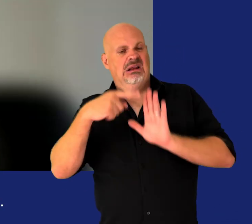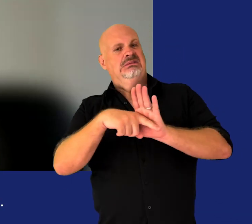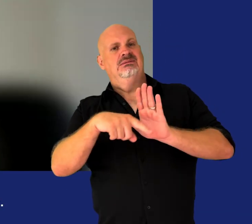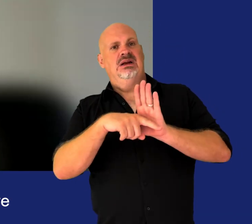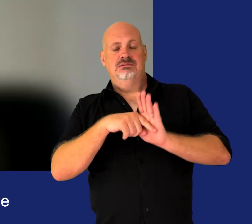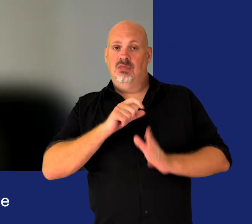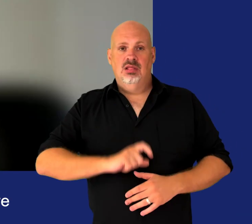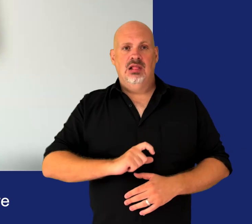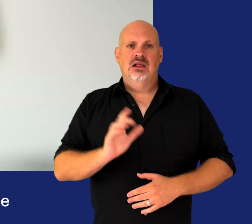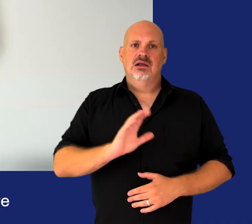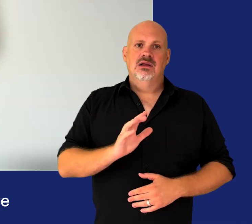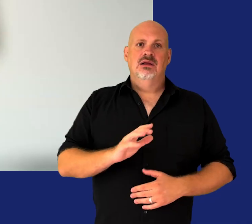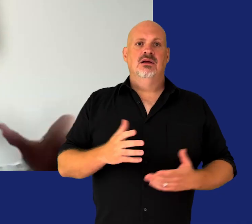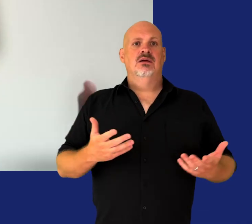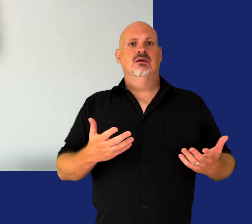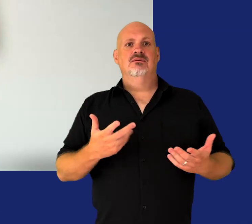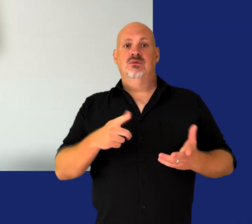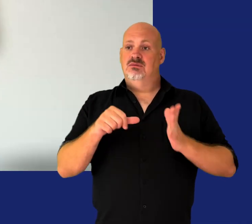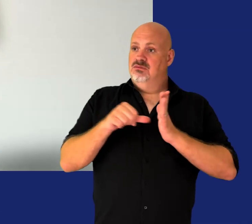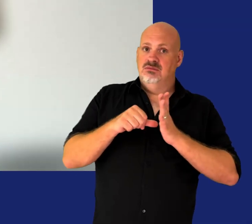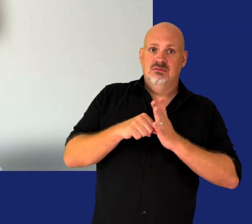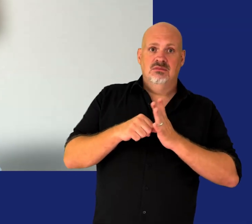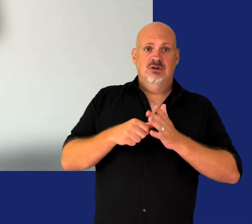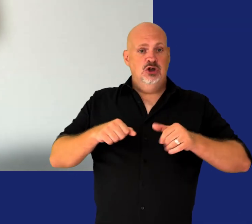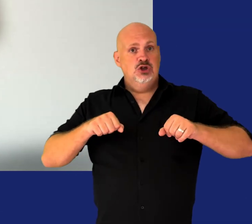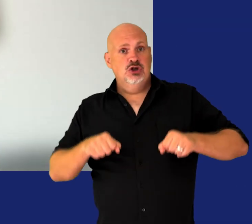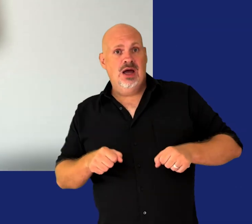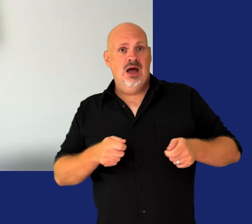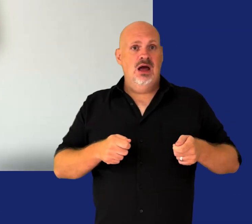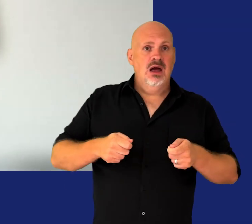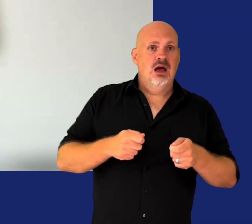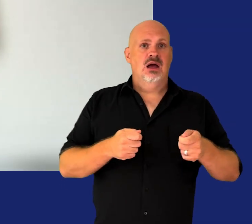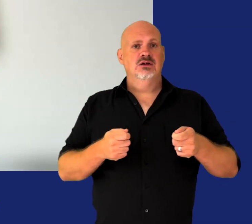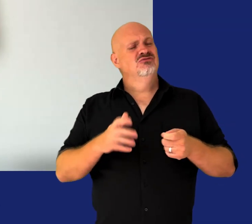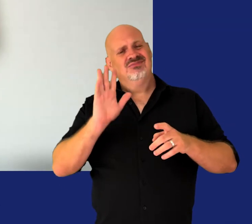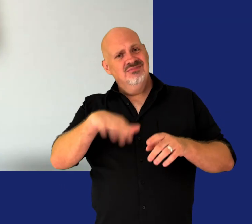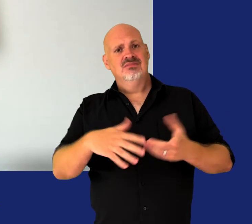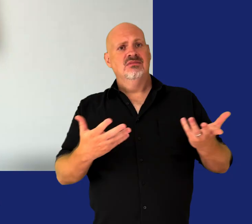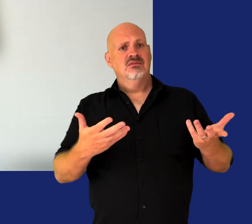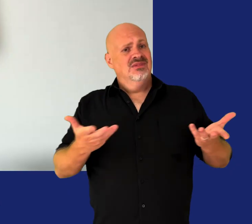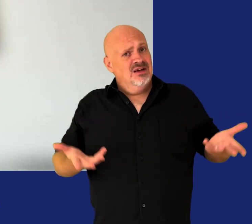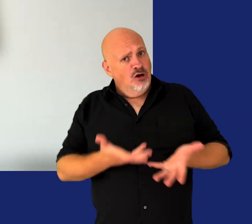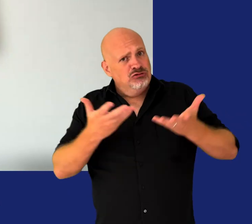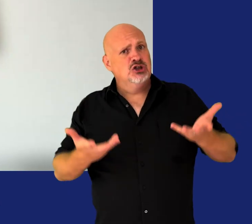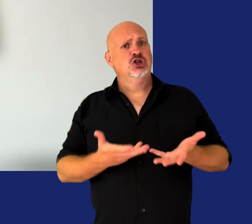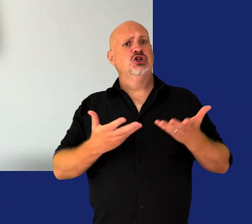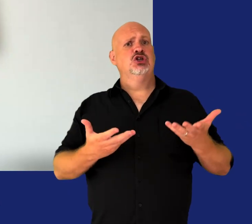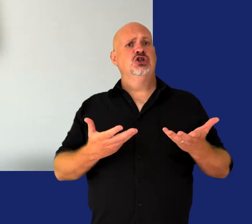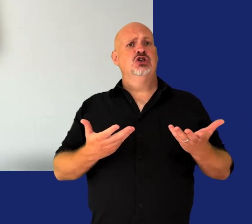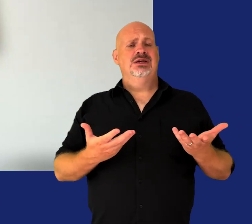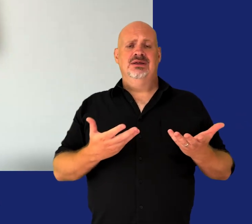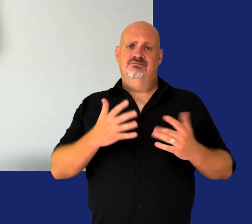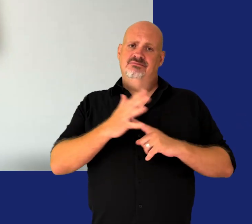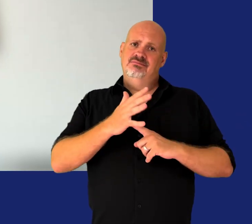knocks your confidence. If someone says something negative, like you're going to have trouble maneuvering a chair, or so yeah, just try and be encouraging.